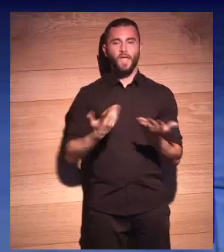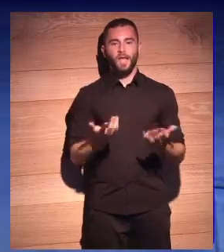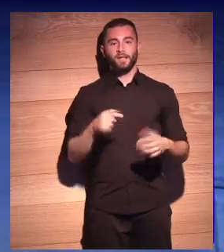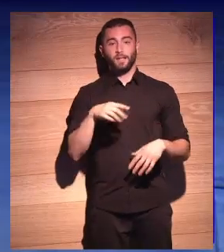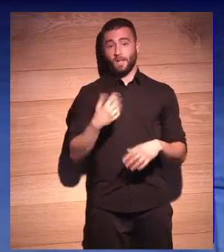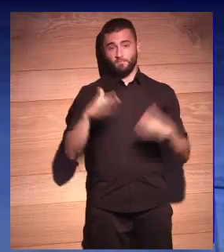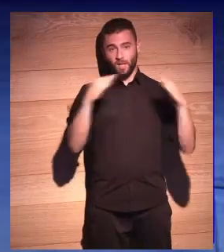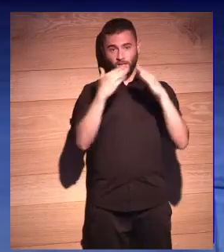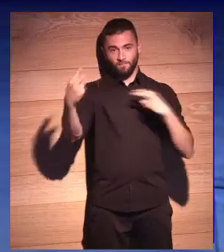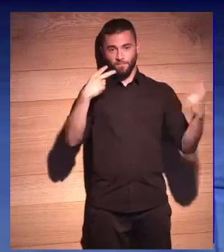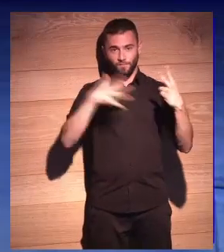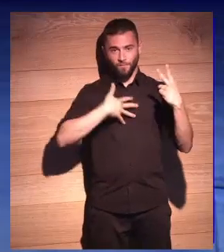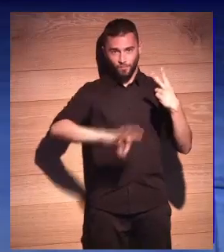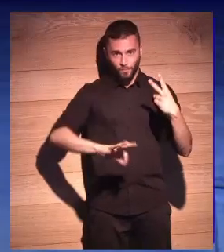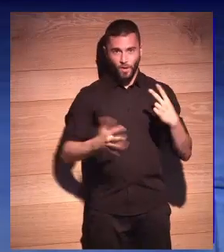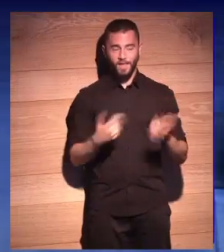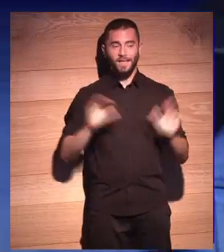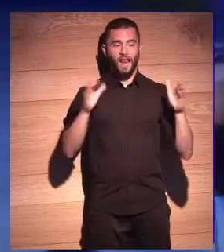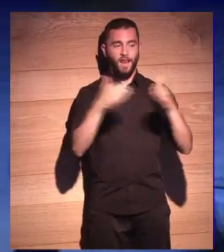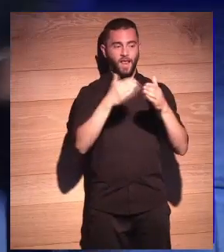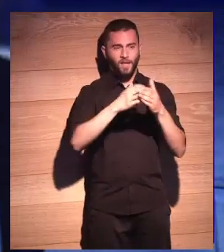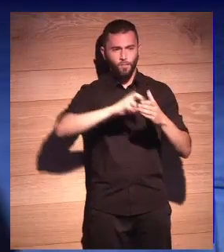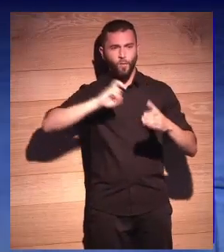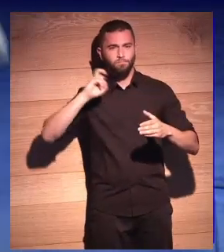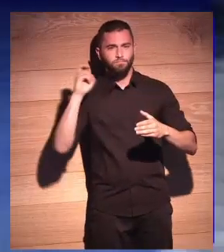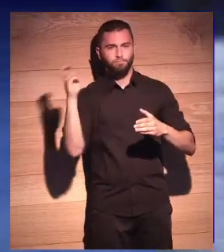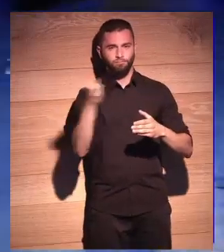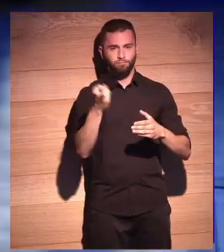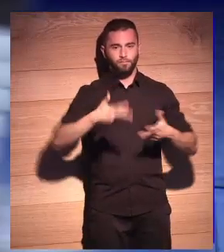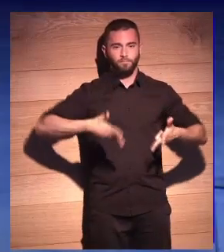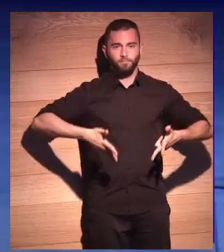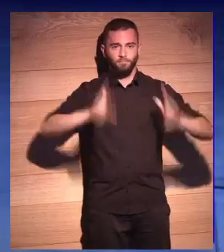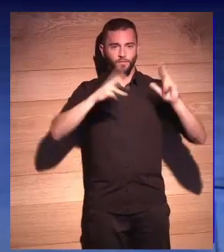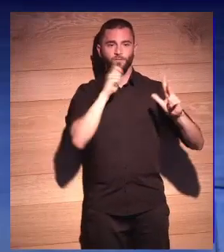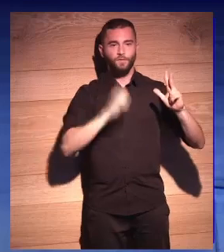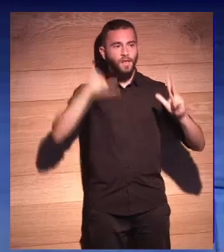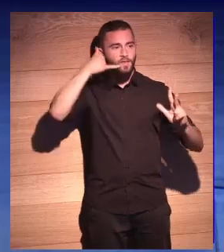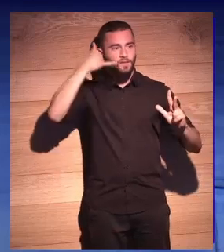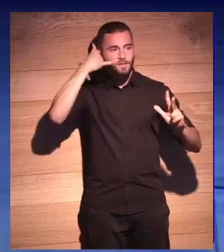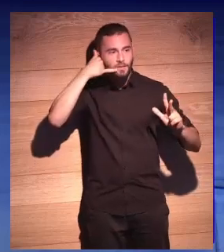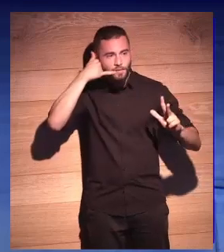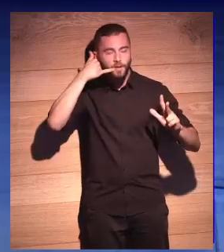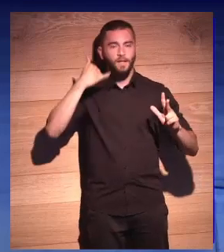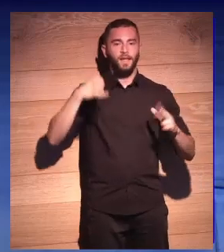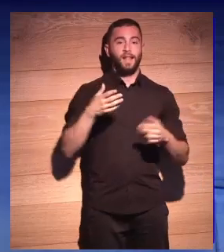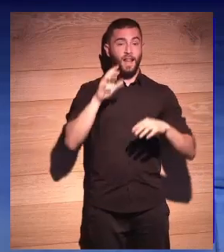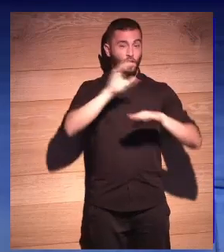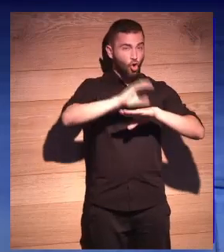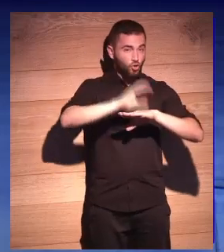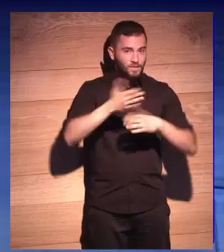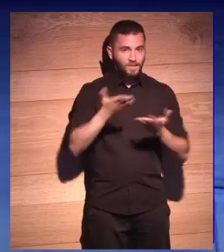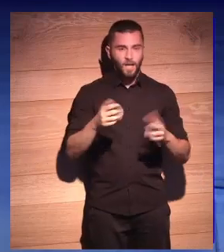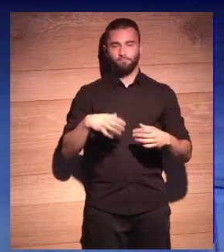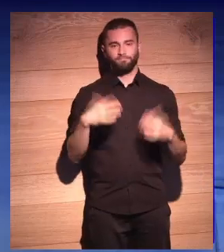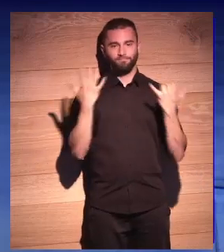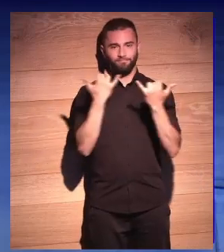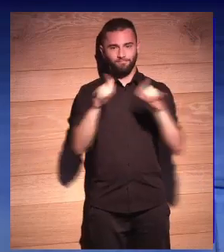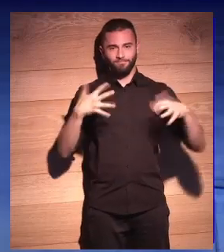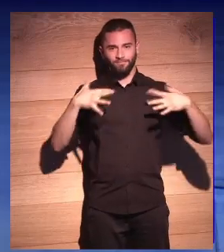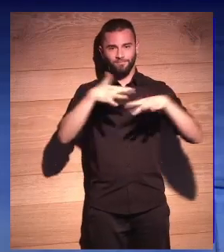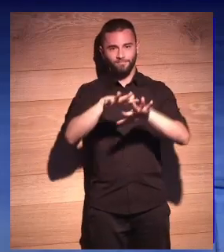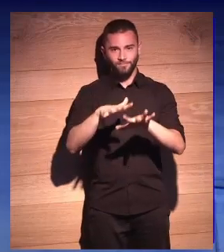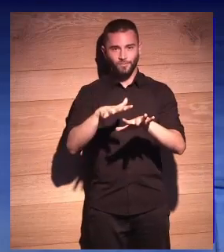as well, that you can follow from home, and the whole team that made this possible from Fundación